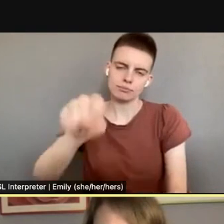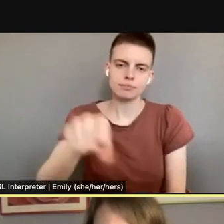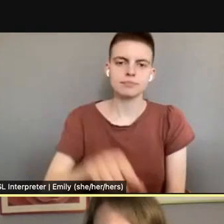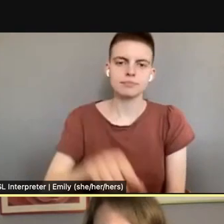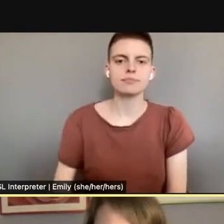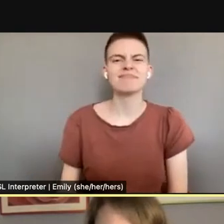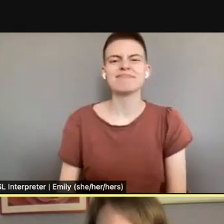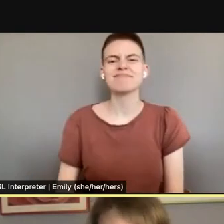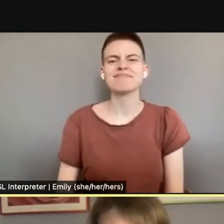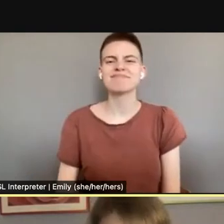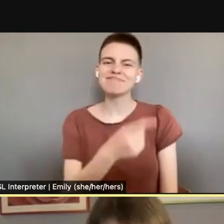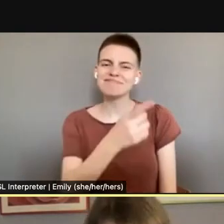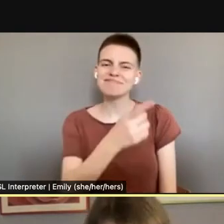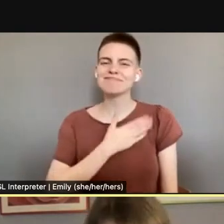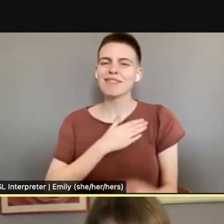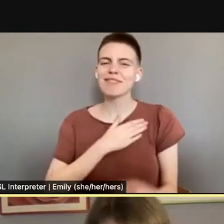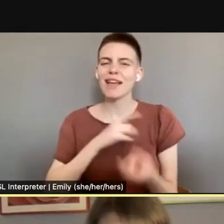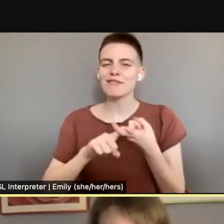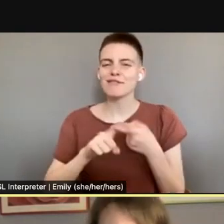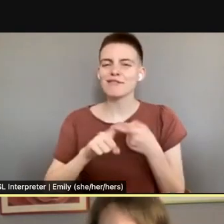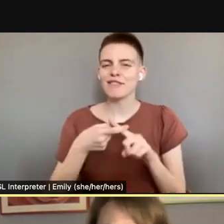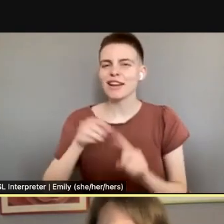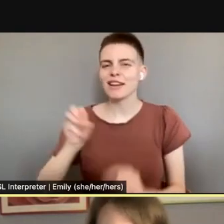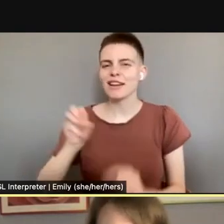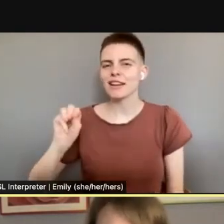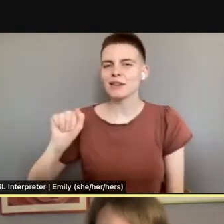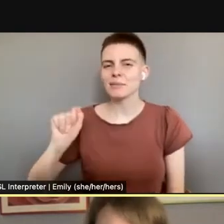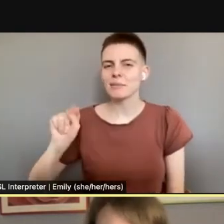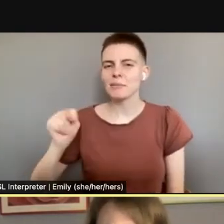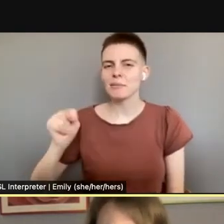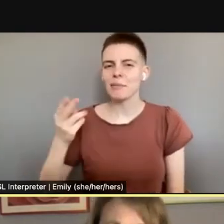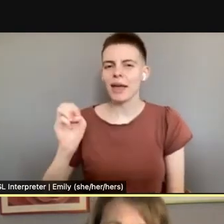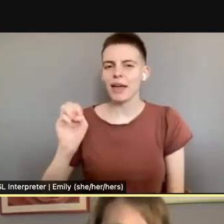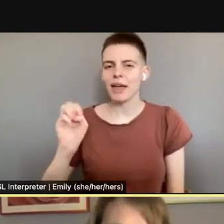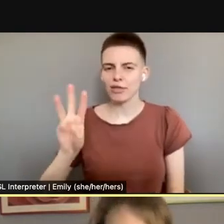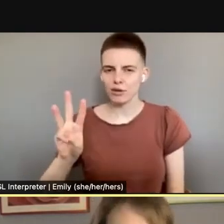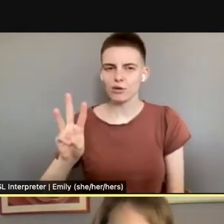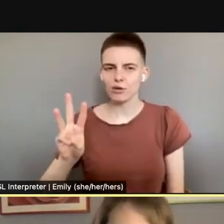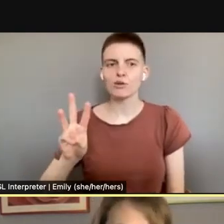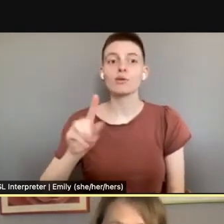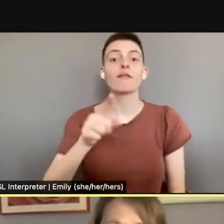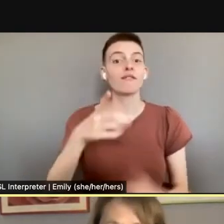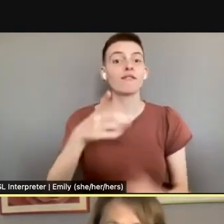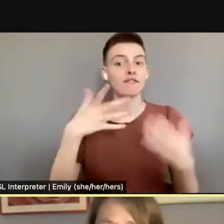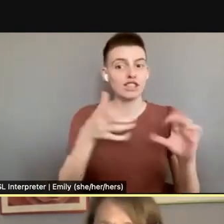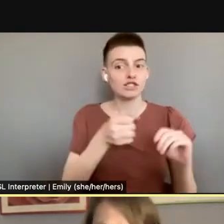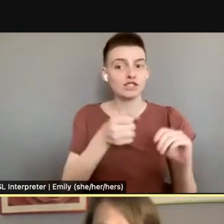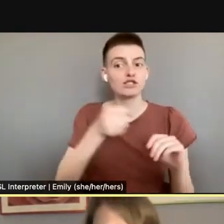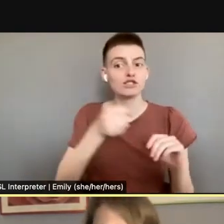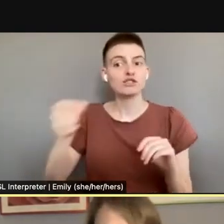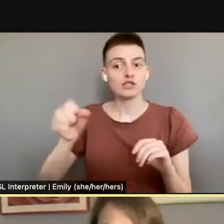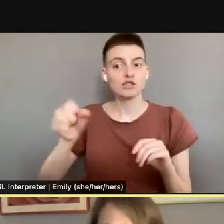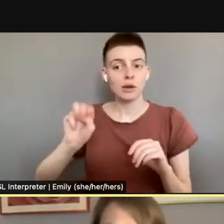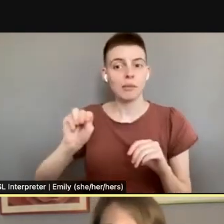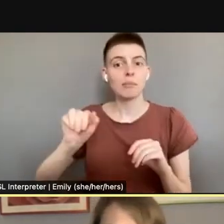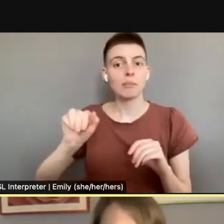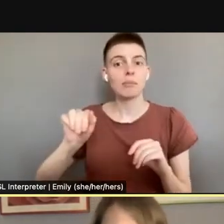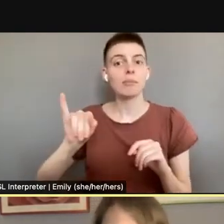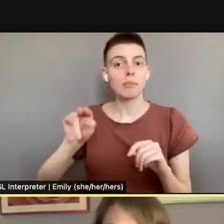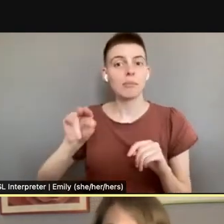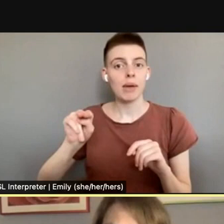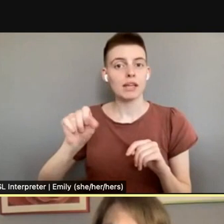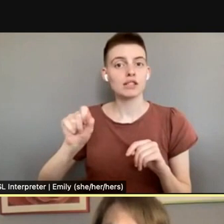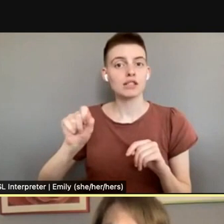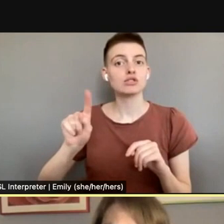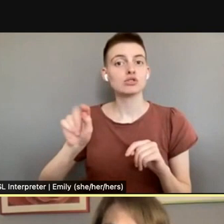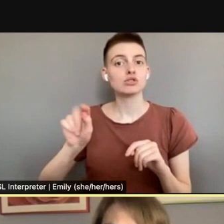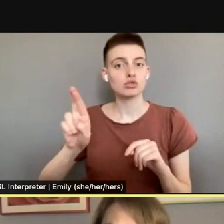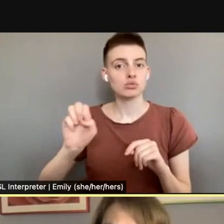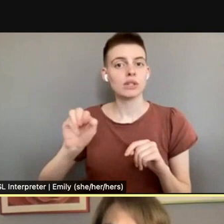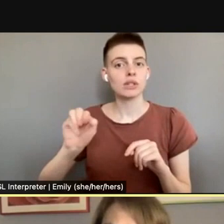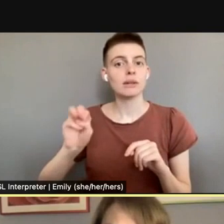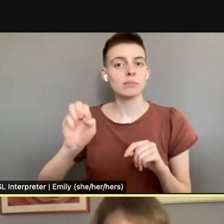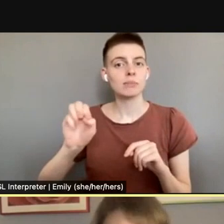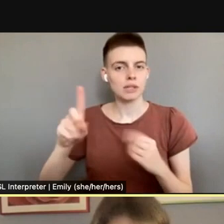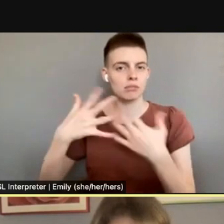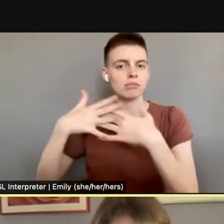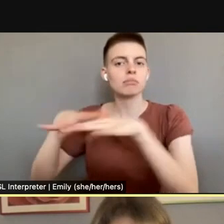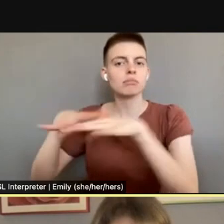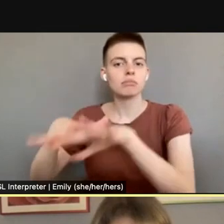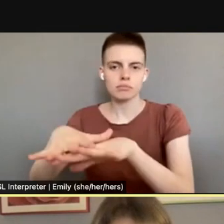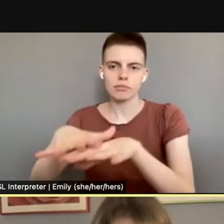was an example of this. Is he was mainstreamed. He is now out of school. He graduated, and